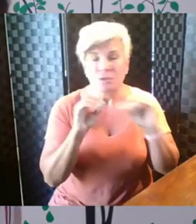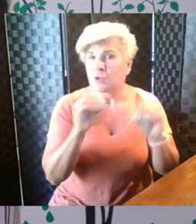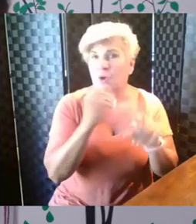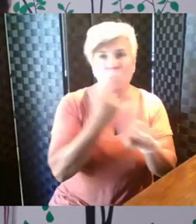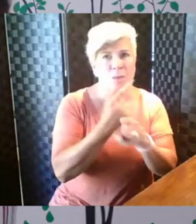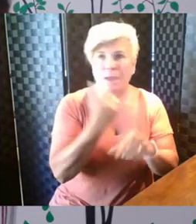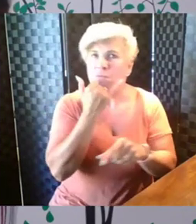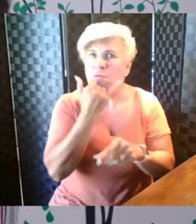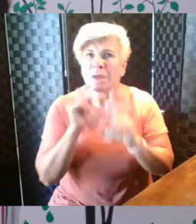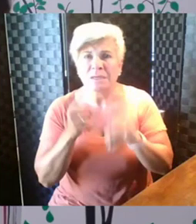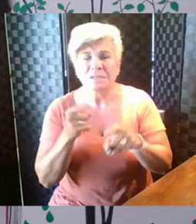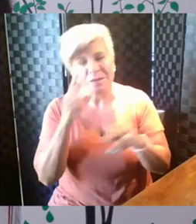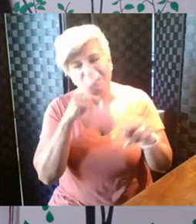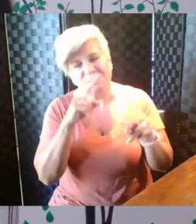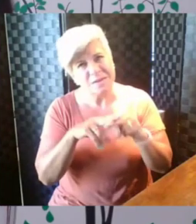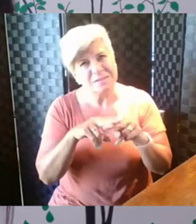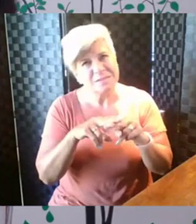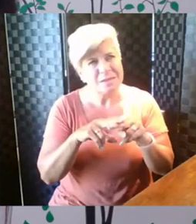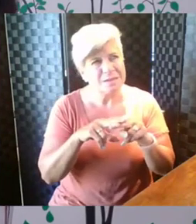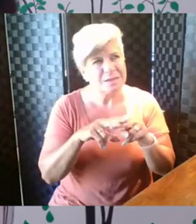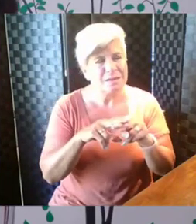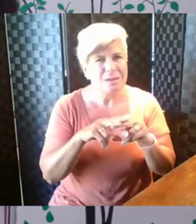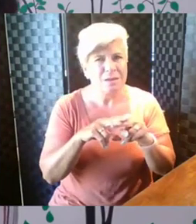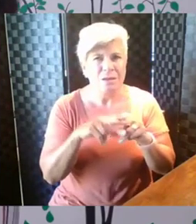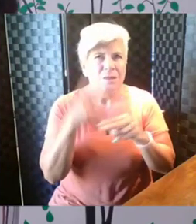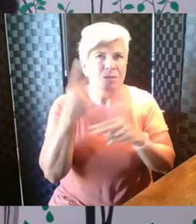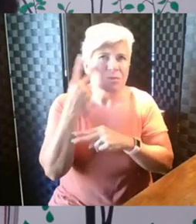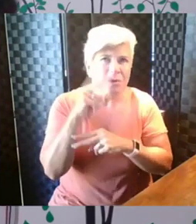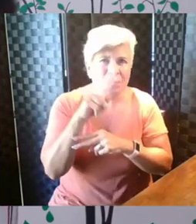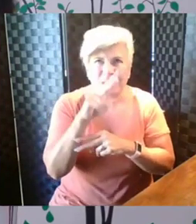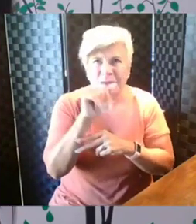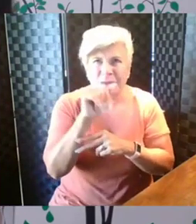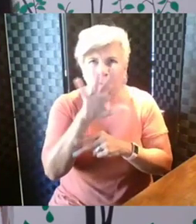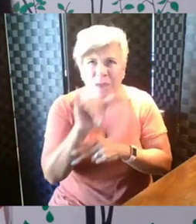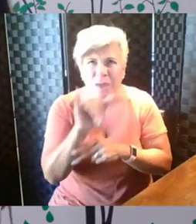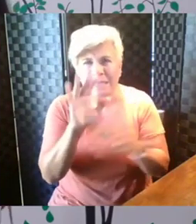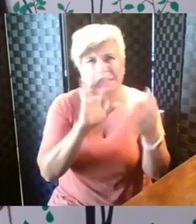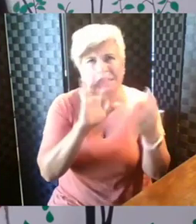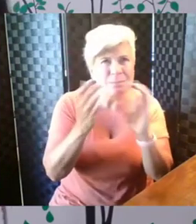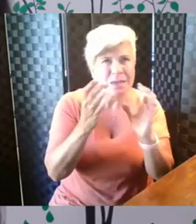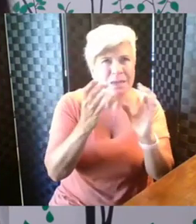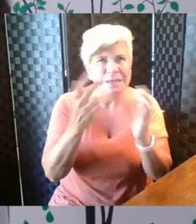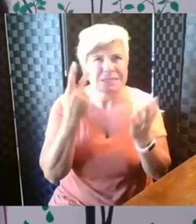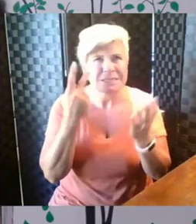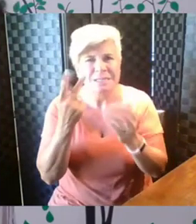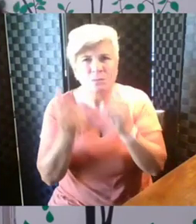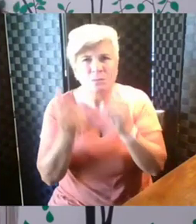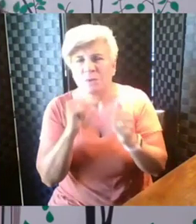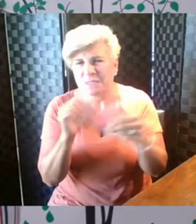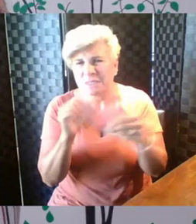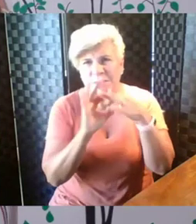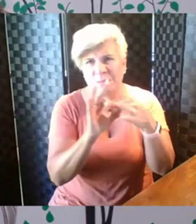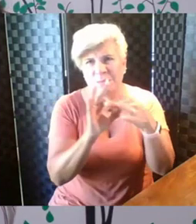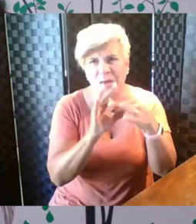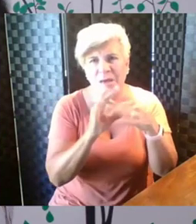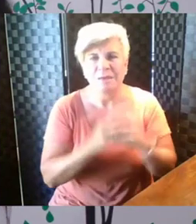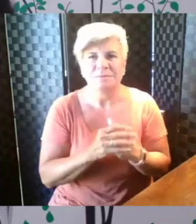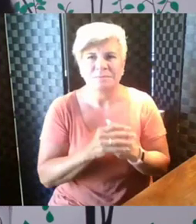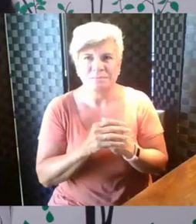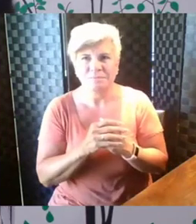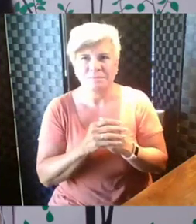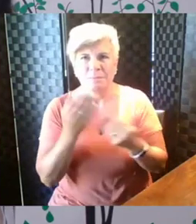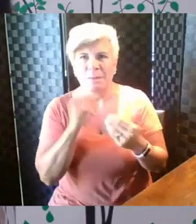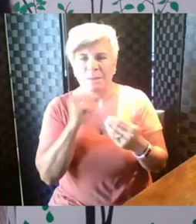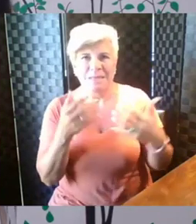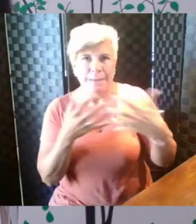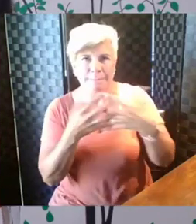wrong answer. It's just fun to work with arrays and compare them with each other and see which one we think